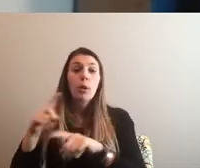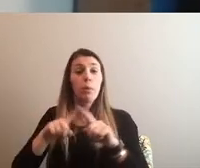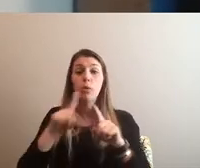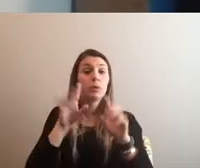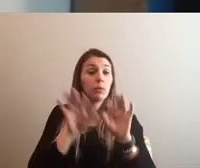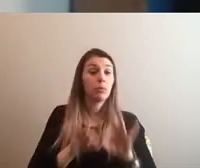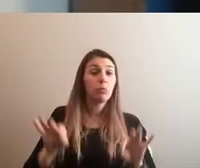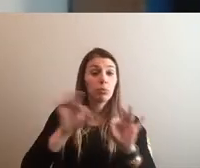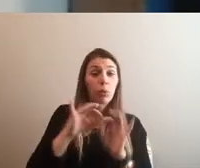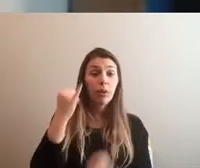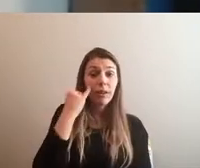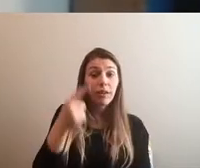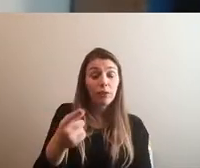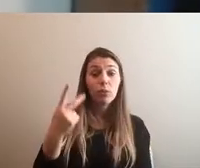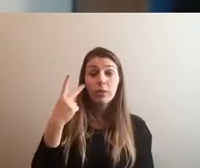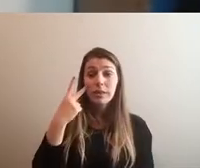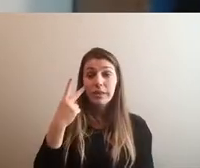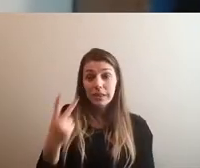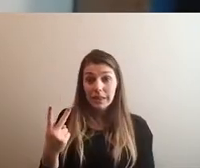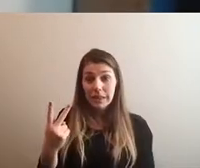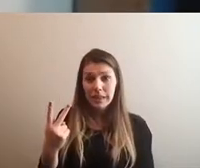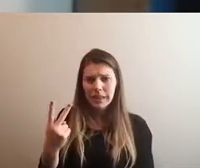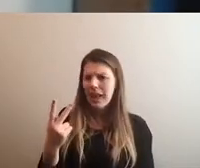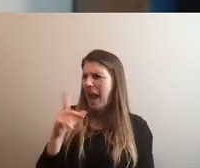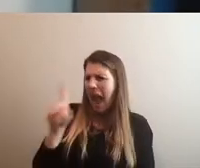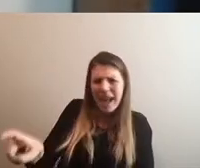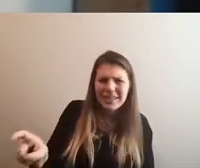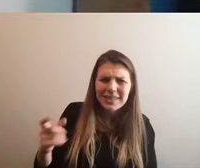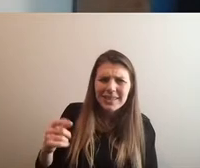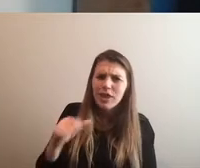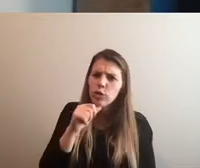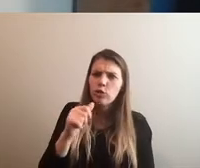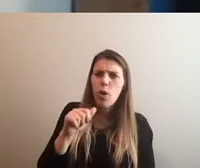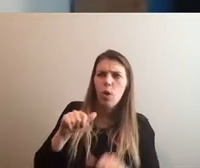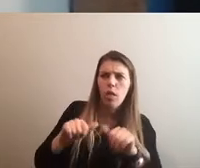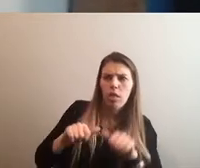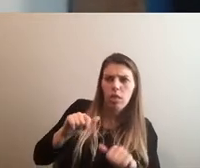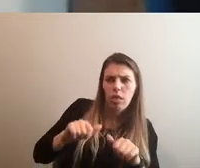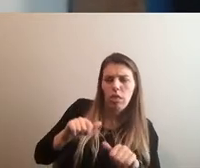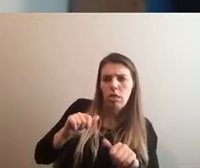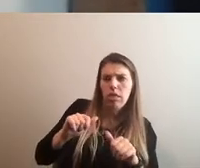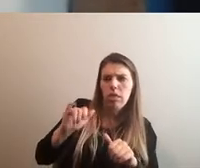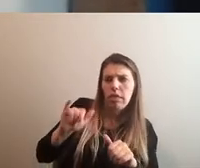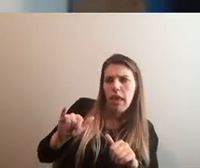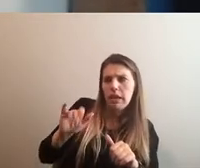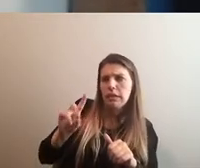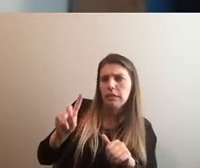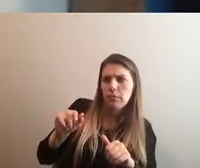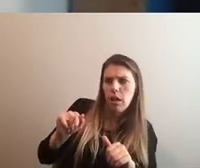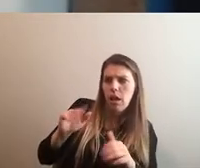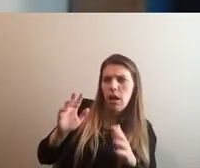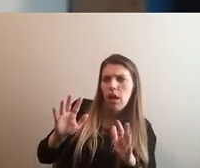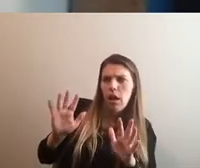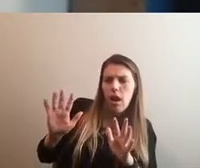see something, to ask and to not be afraid, like, oh, that's the disability and wah,